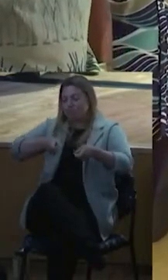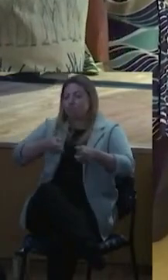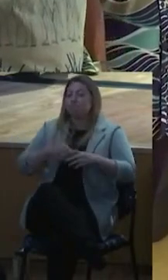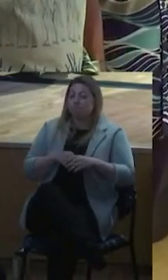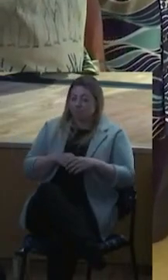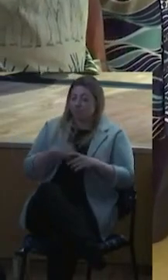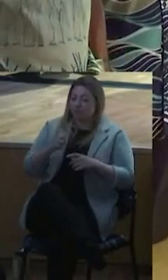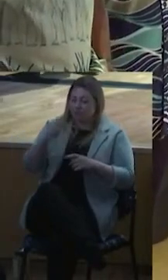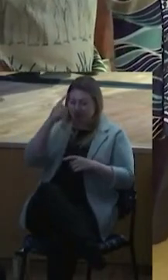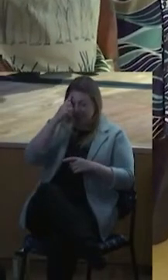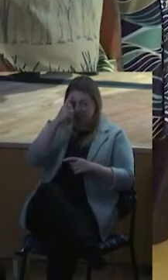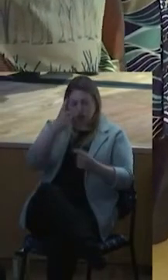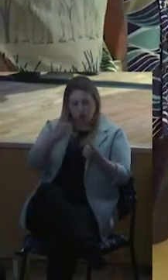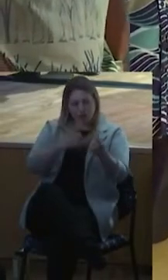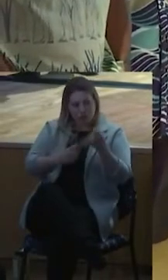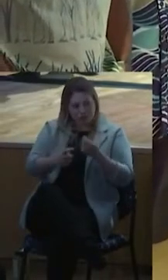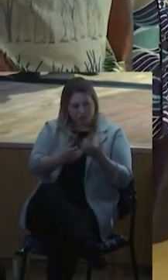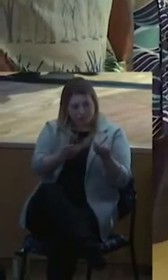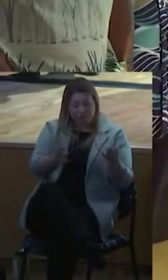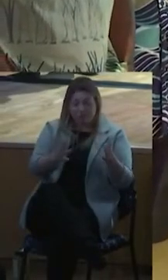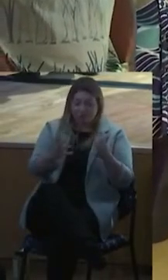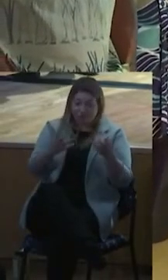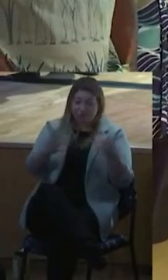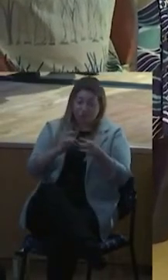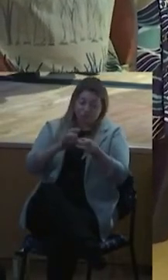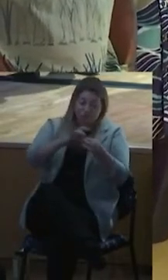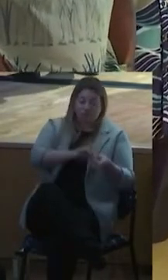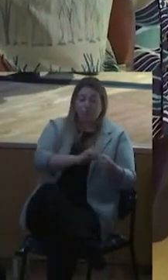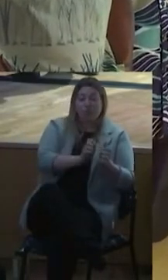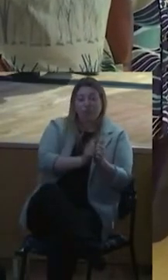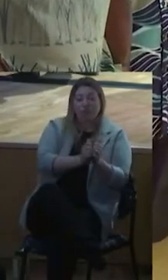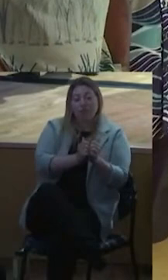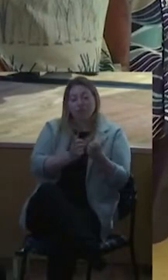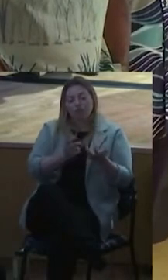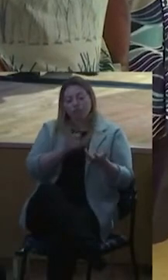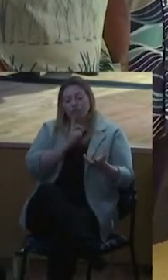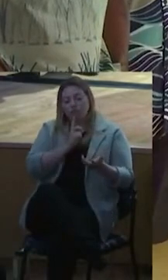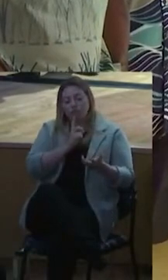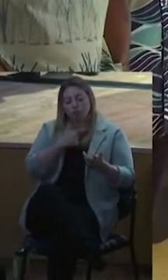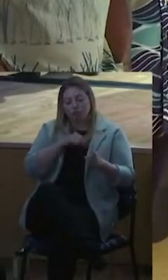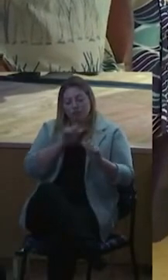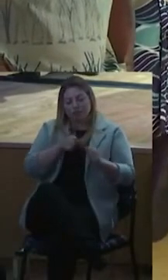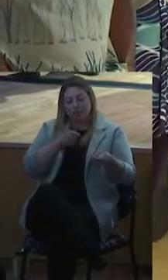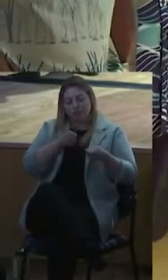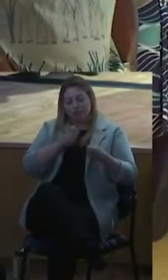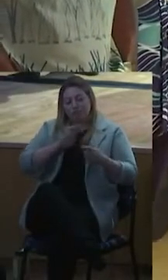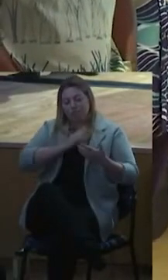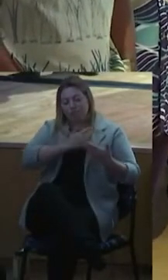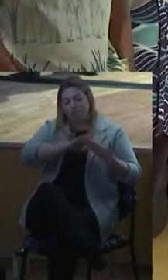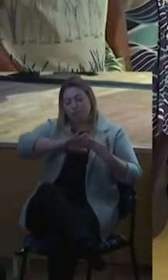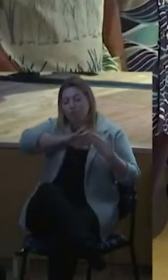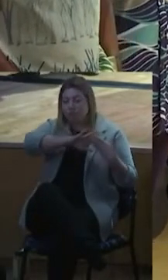some of the questions out there have a lot to do with how we're able to govern our community.